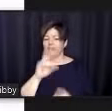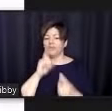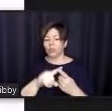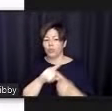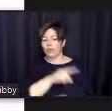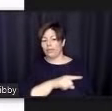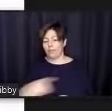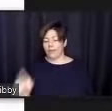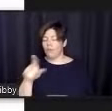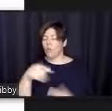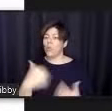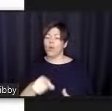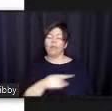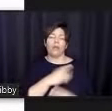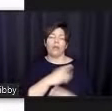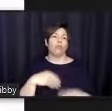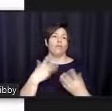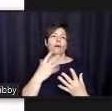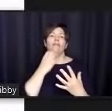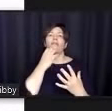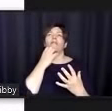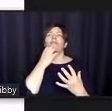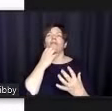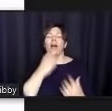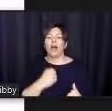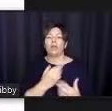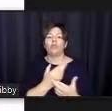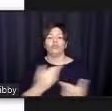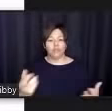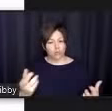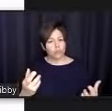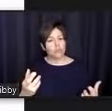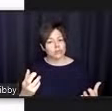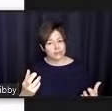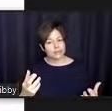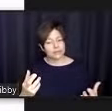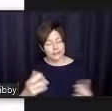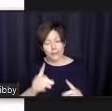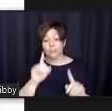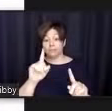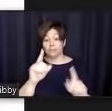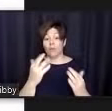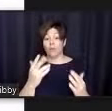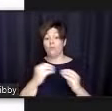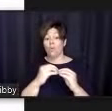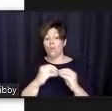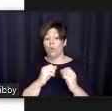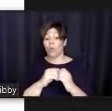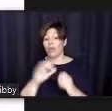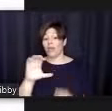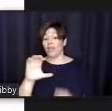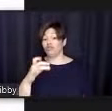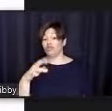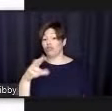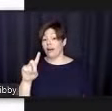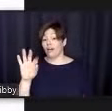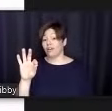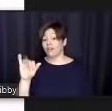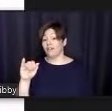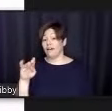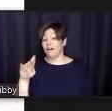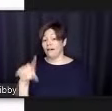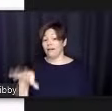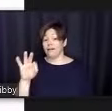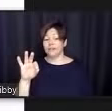provide a valuable resource for your school district, and we need to do this, okay? So wait, there's more on child finding. Child finding is what we talk about